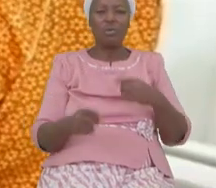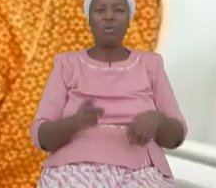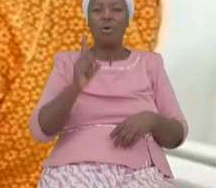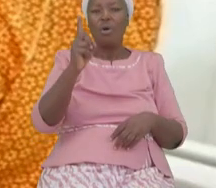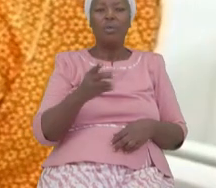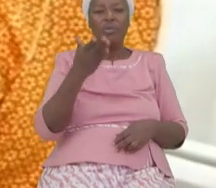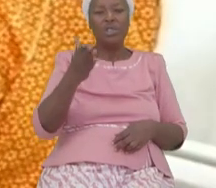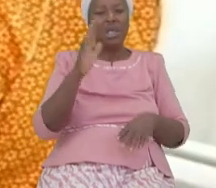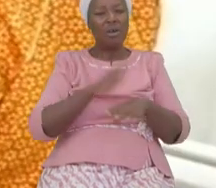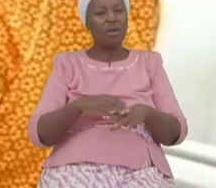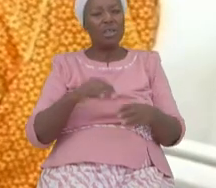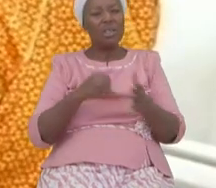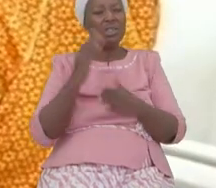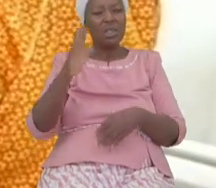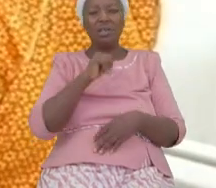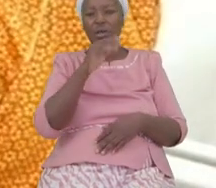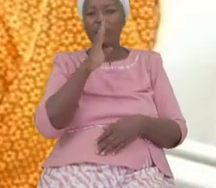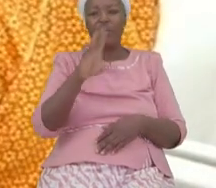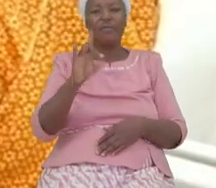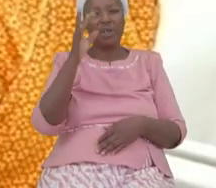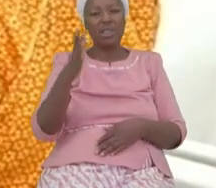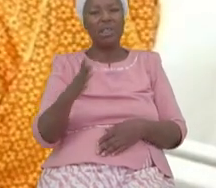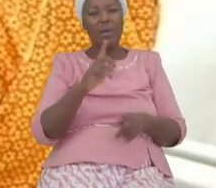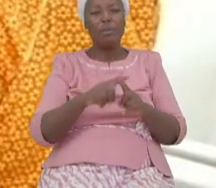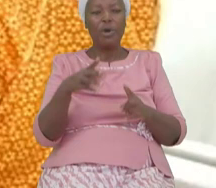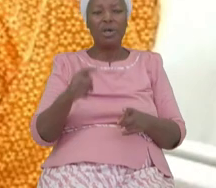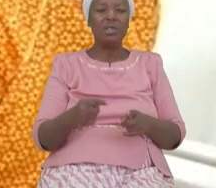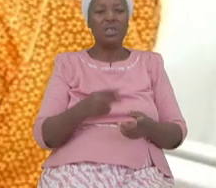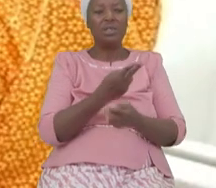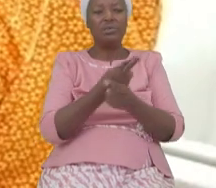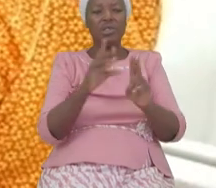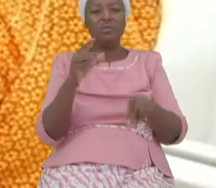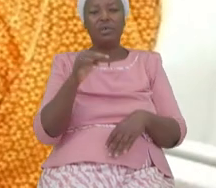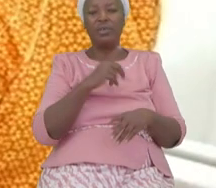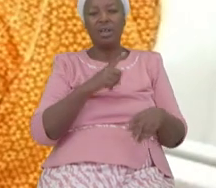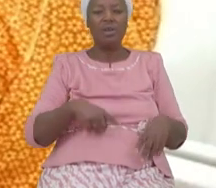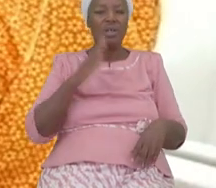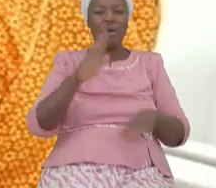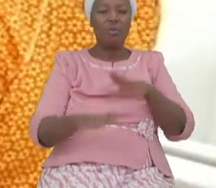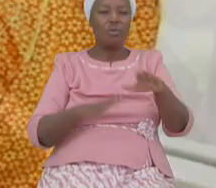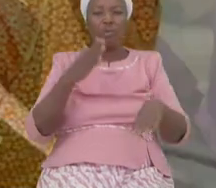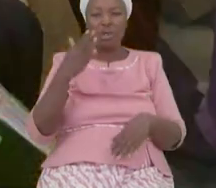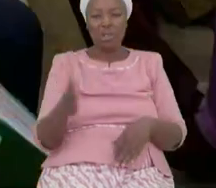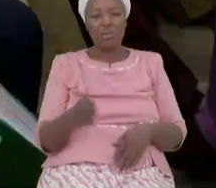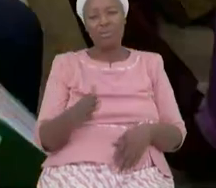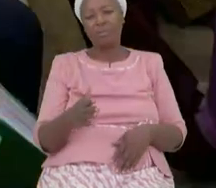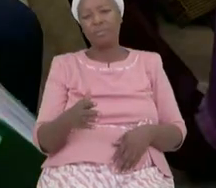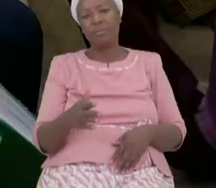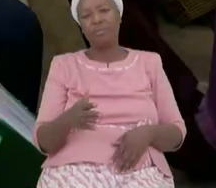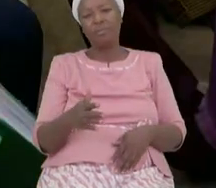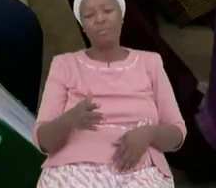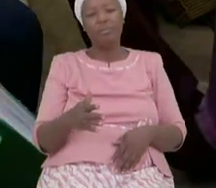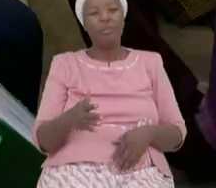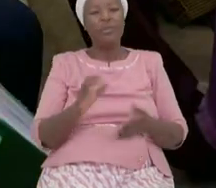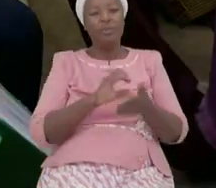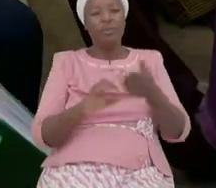shall not be found there, but the redeemed of the Lord shall walk there. Look at verse 10.